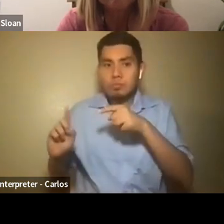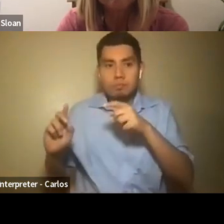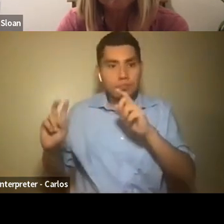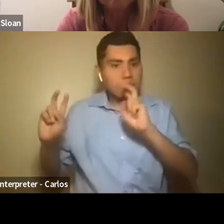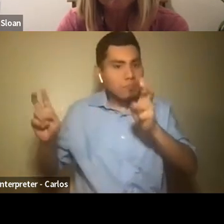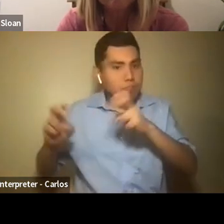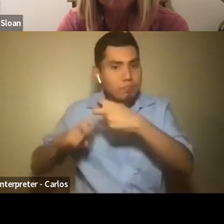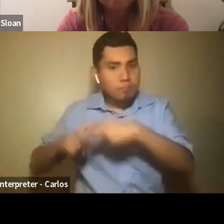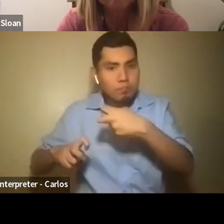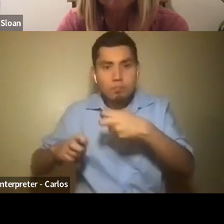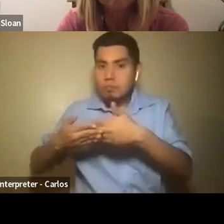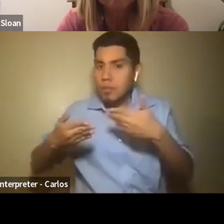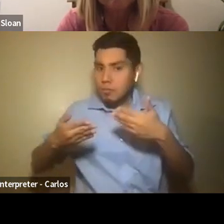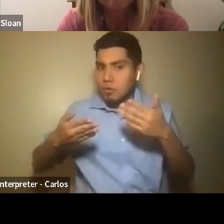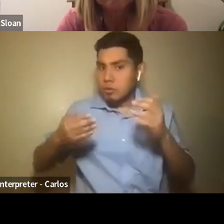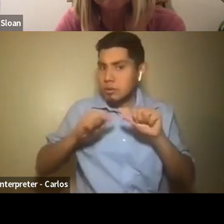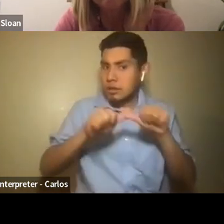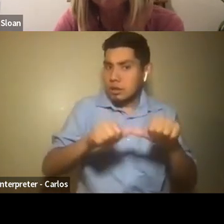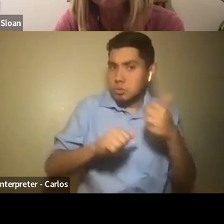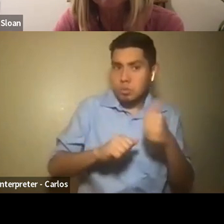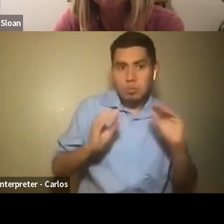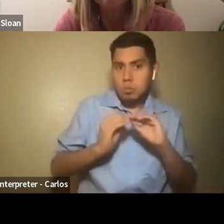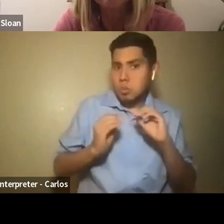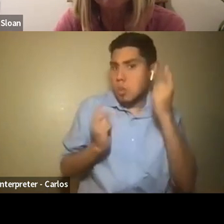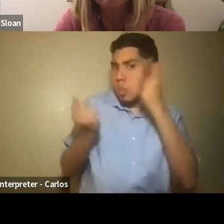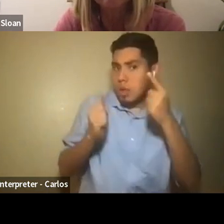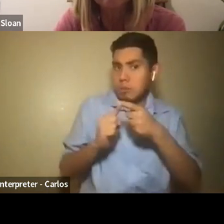Any other thoughts since our last meeting?